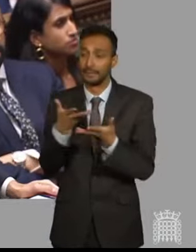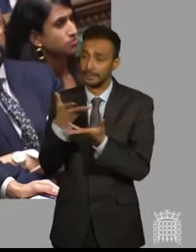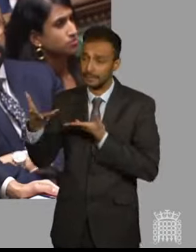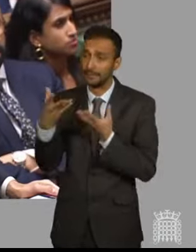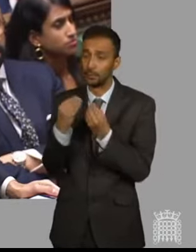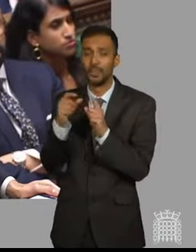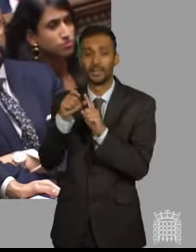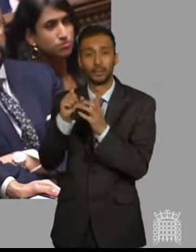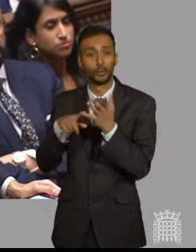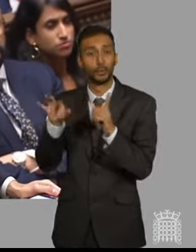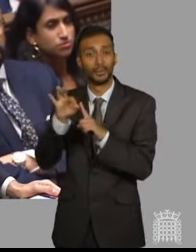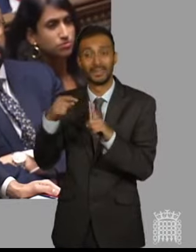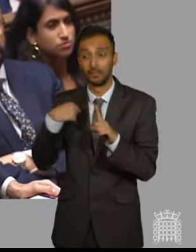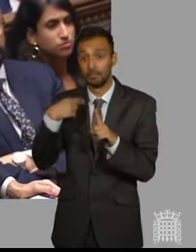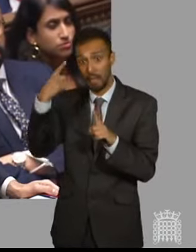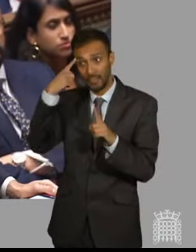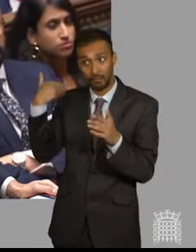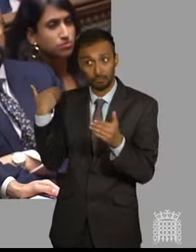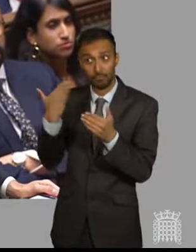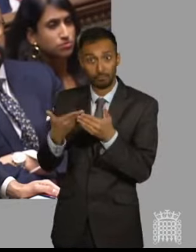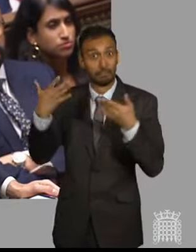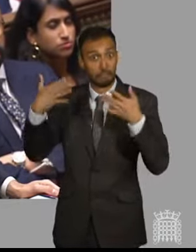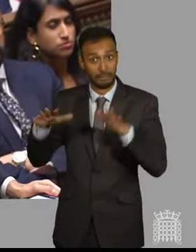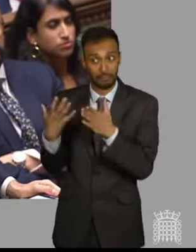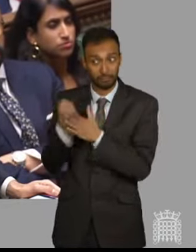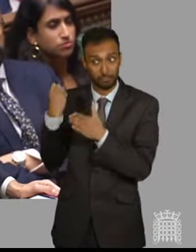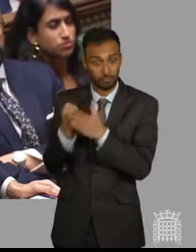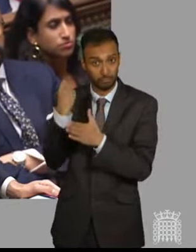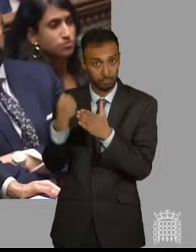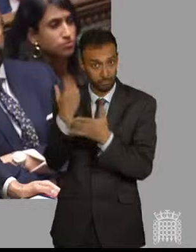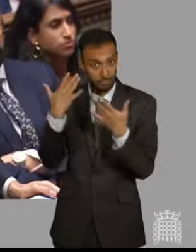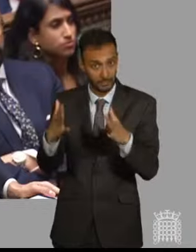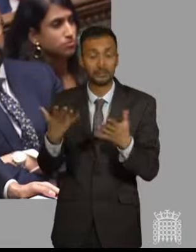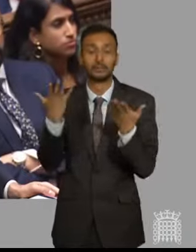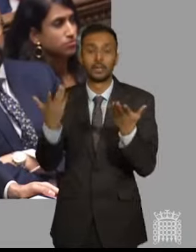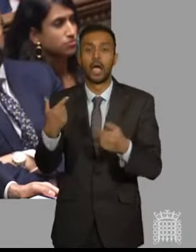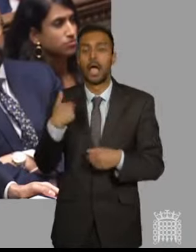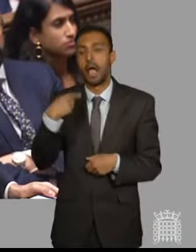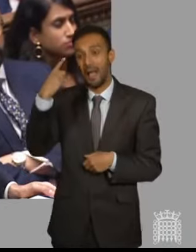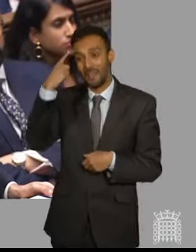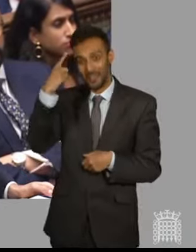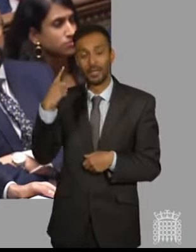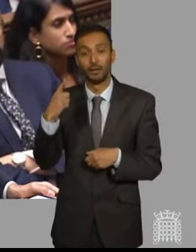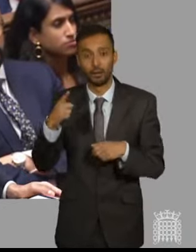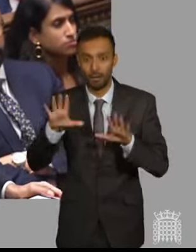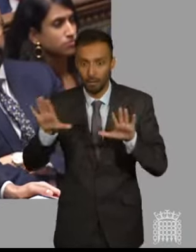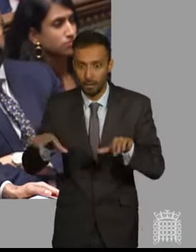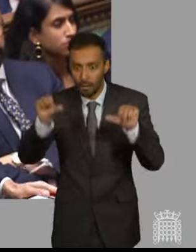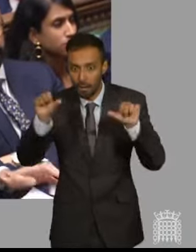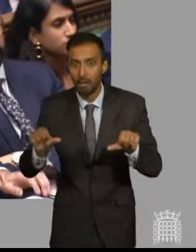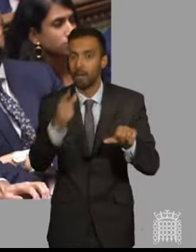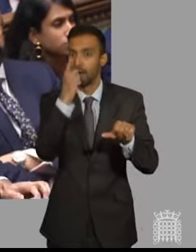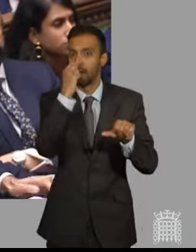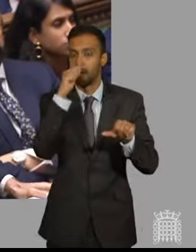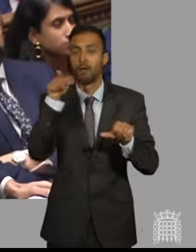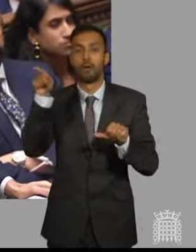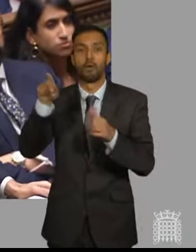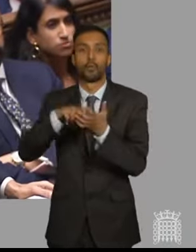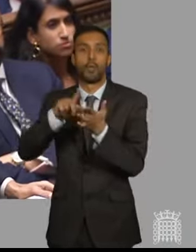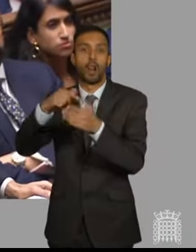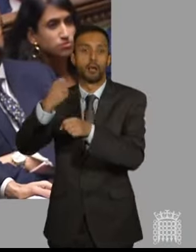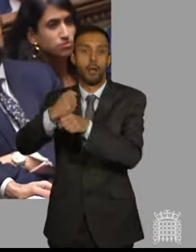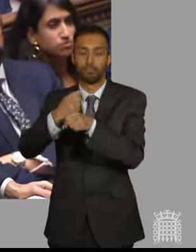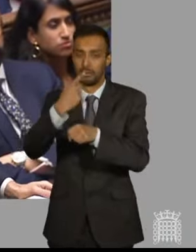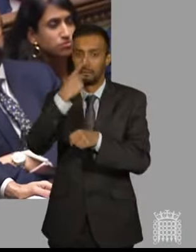very good basis for the executive to be restored. I thank him for his comments about the £3 billion financial package, and with that there is a